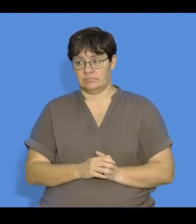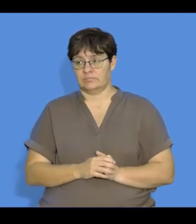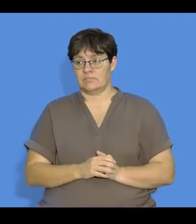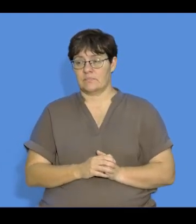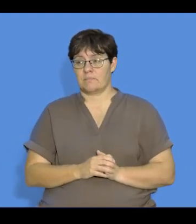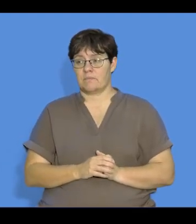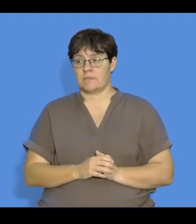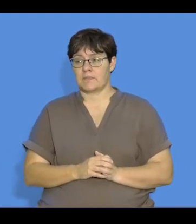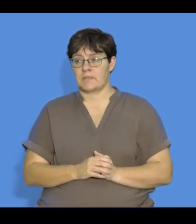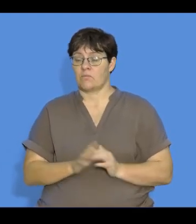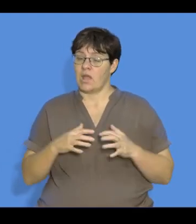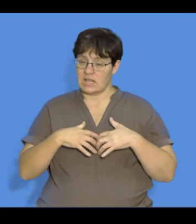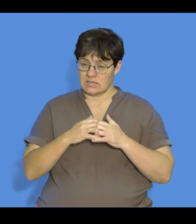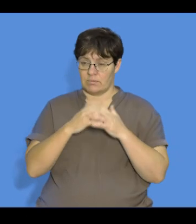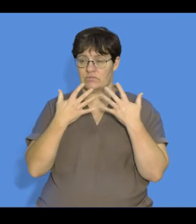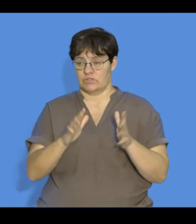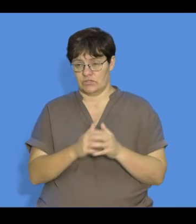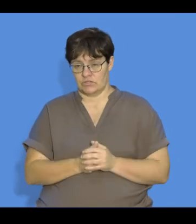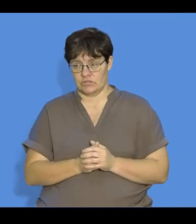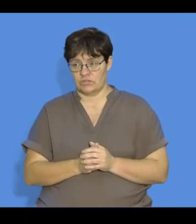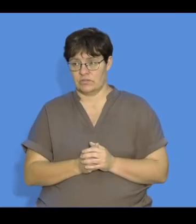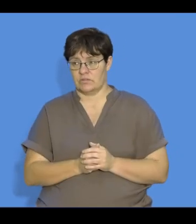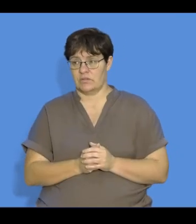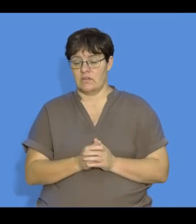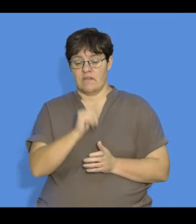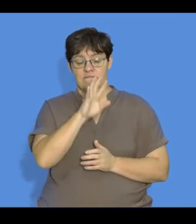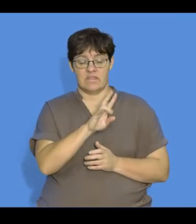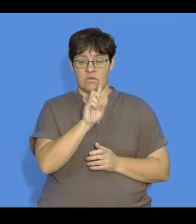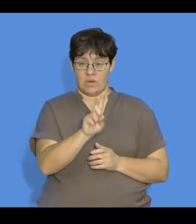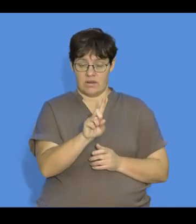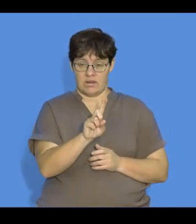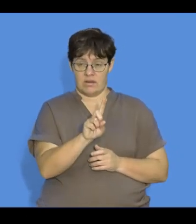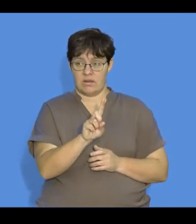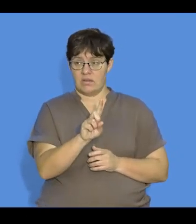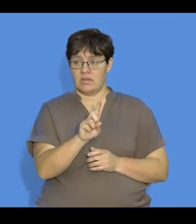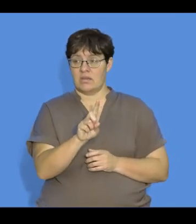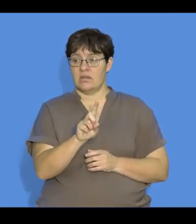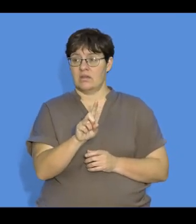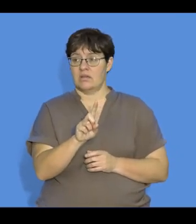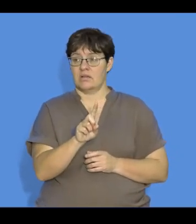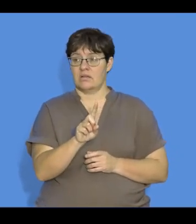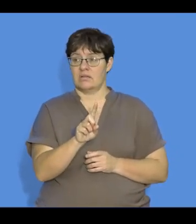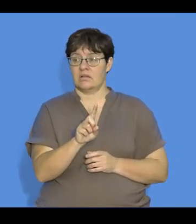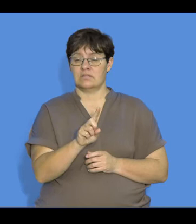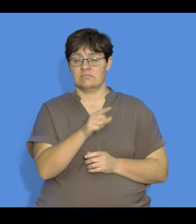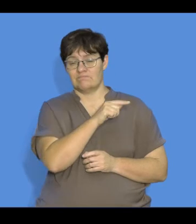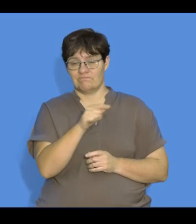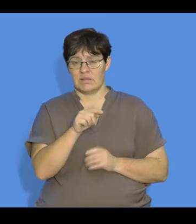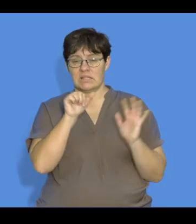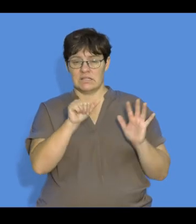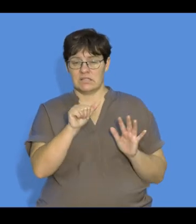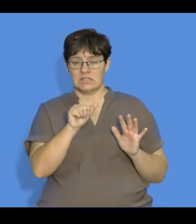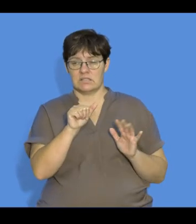that we have established, right, that V1 is equals to V across 6 ohms, which